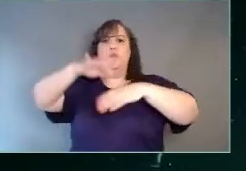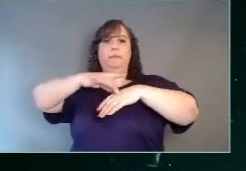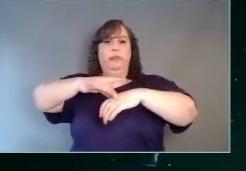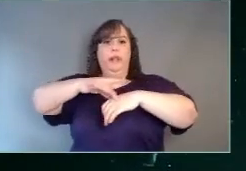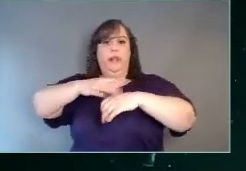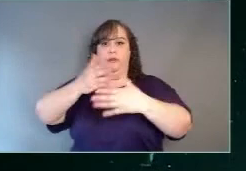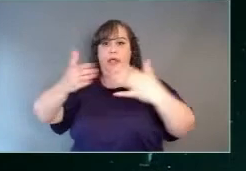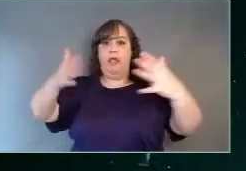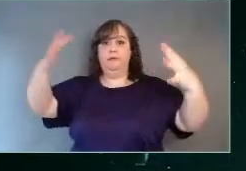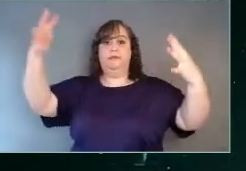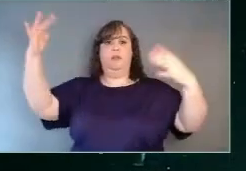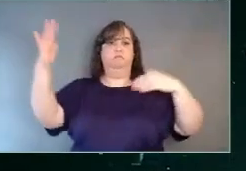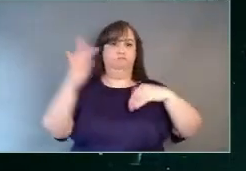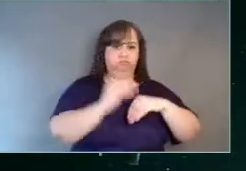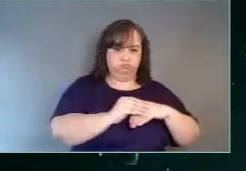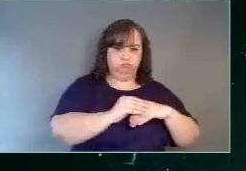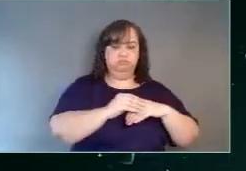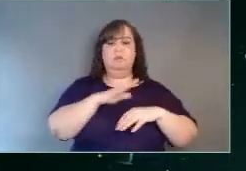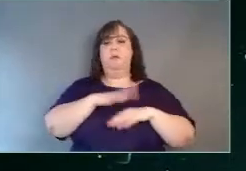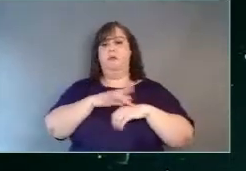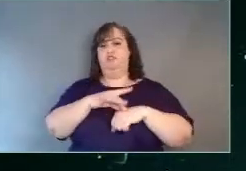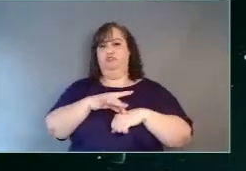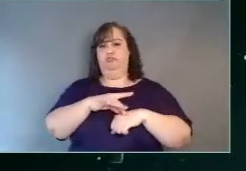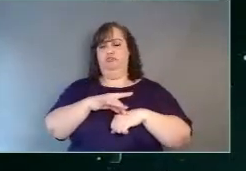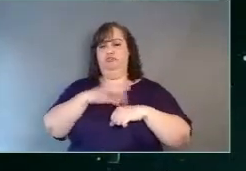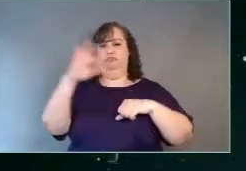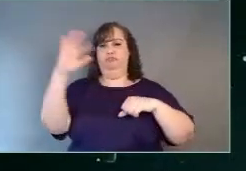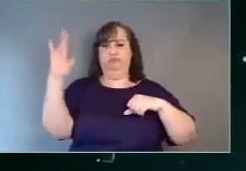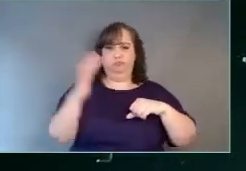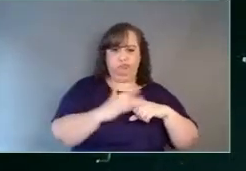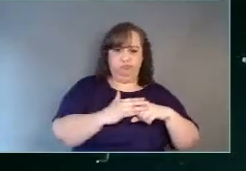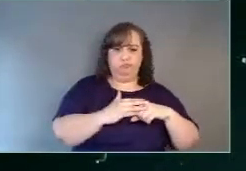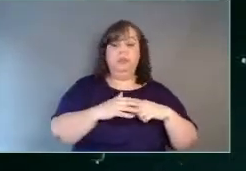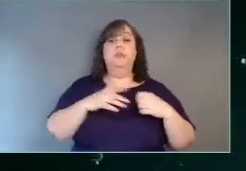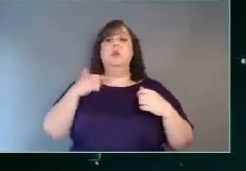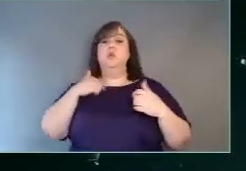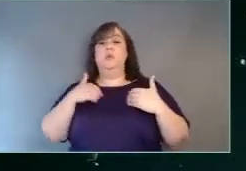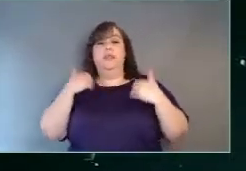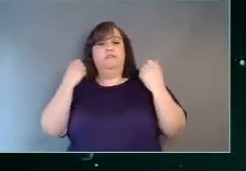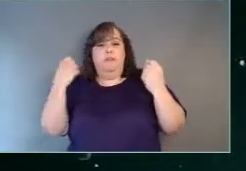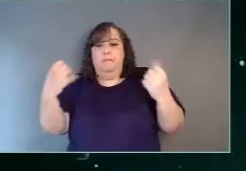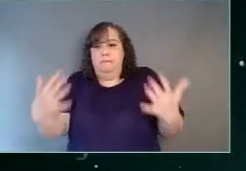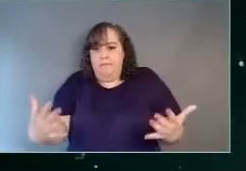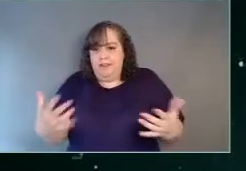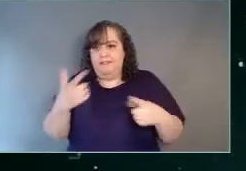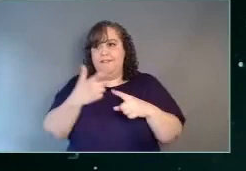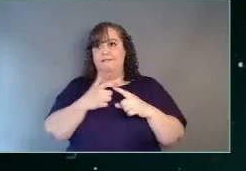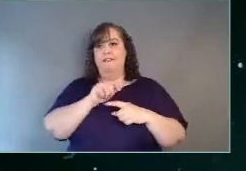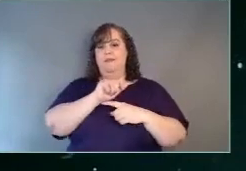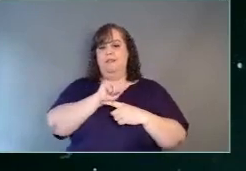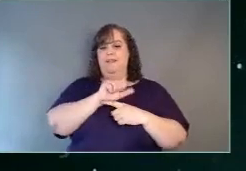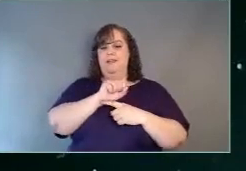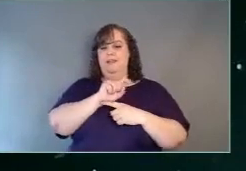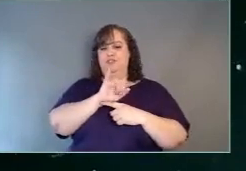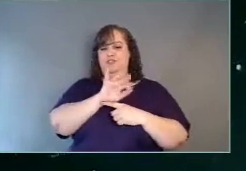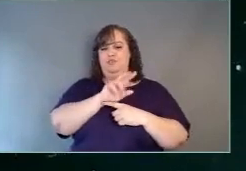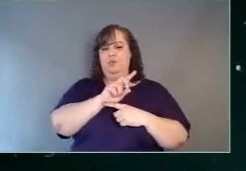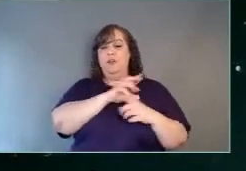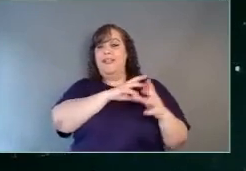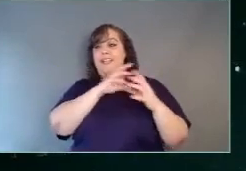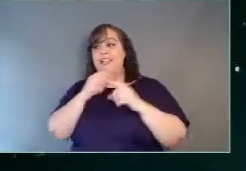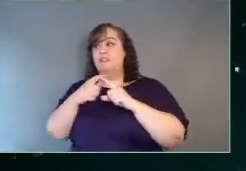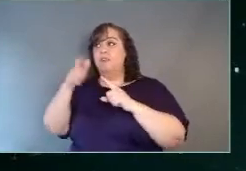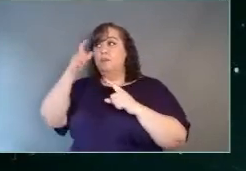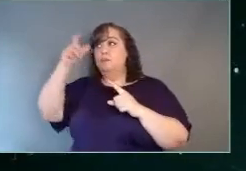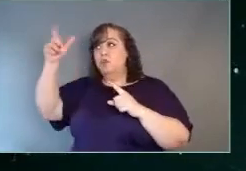our planet. And so we have a lot of meteorites from asteroids, but we also have some meteorites from the moon and